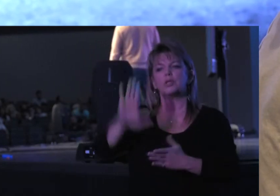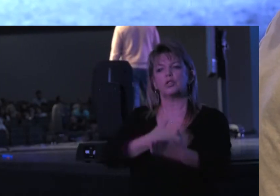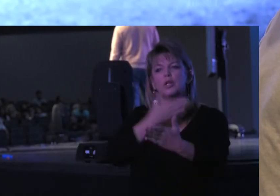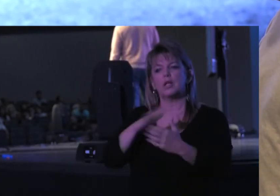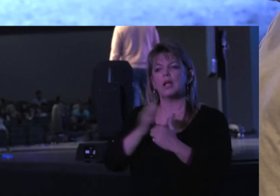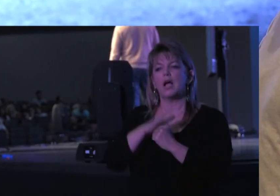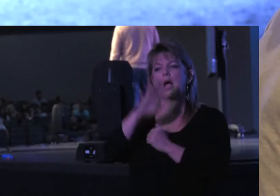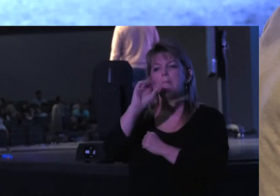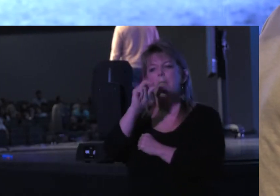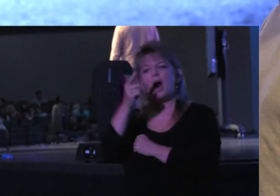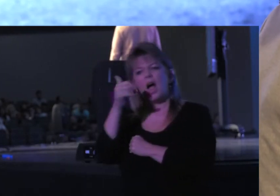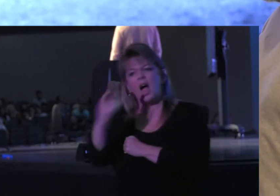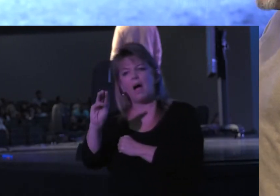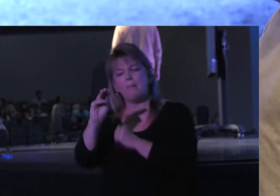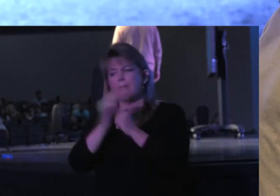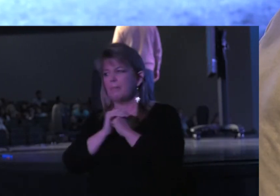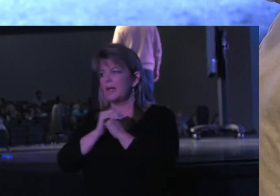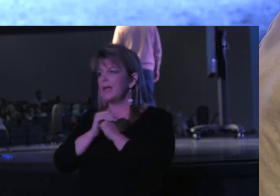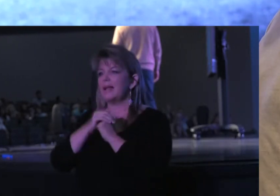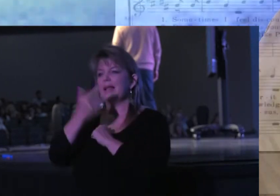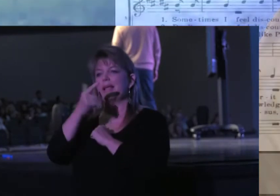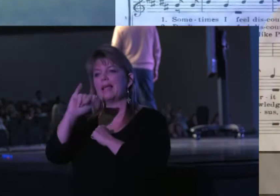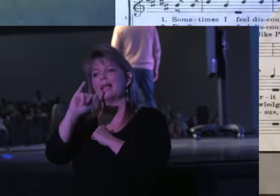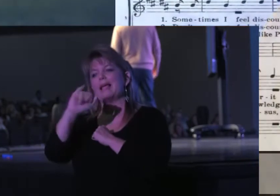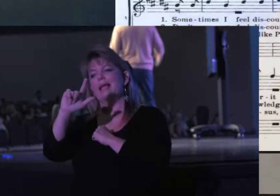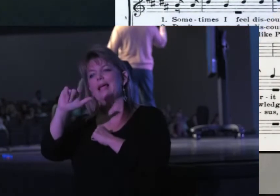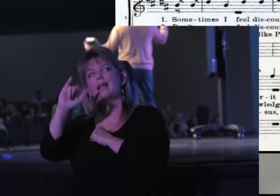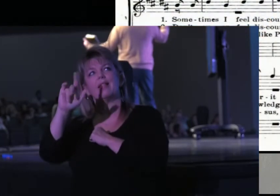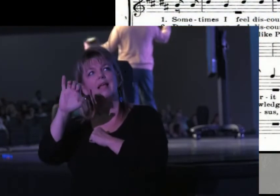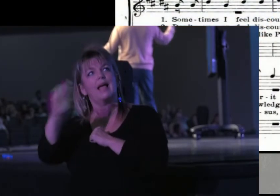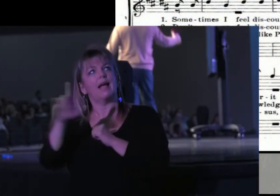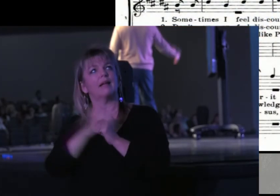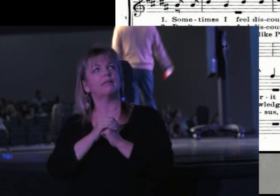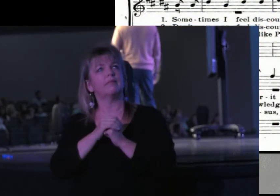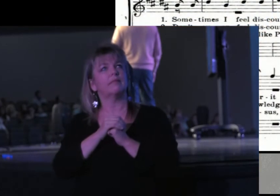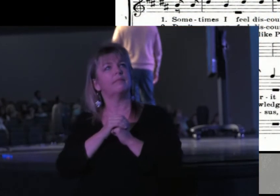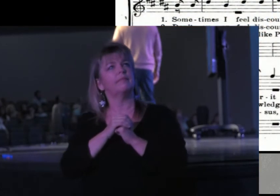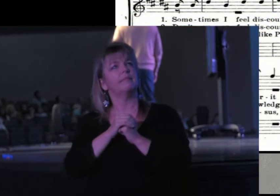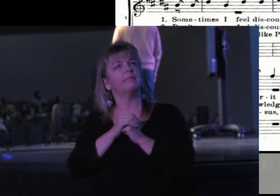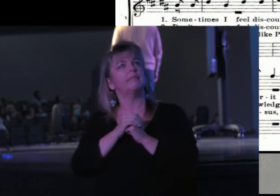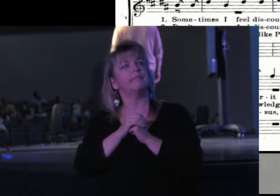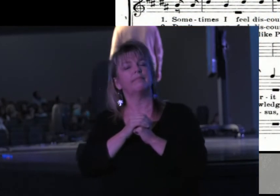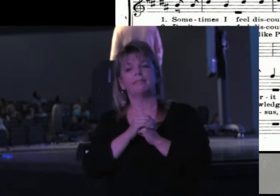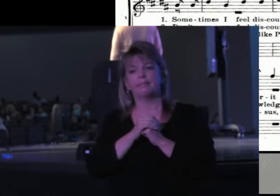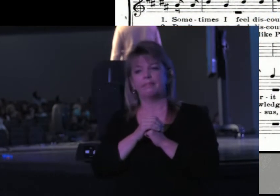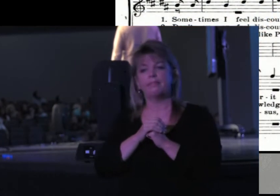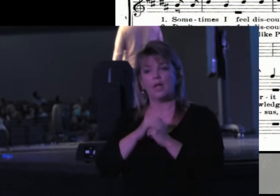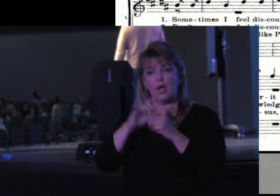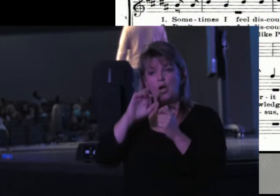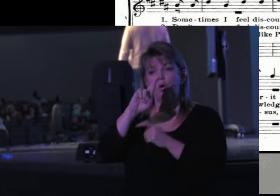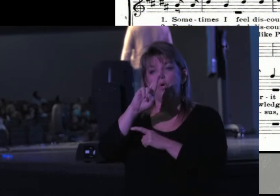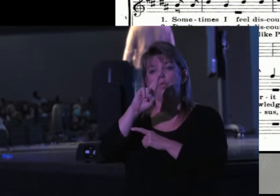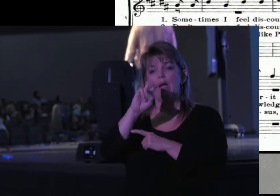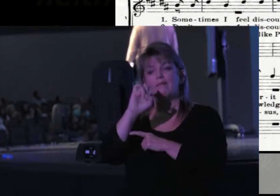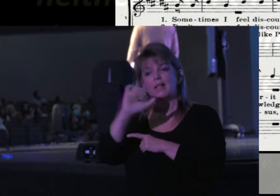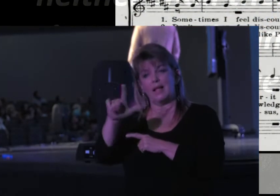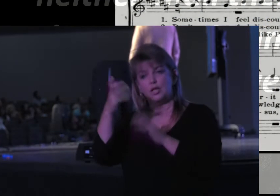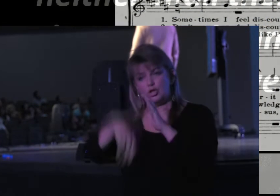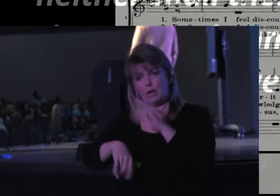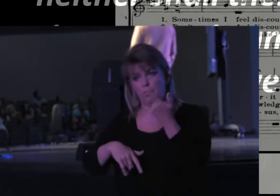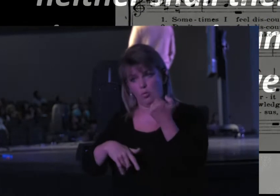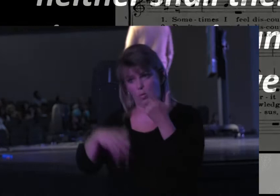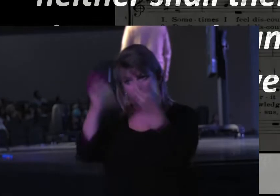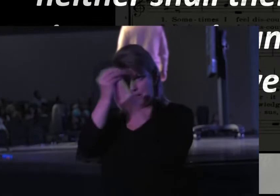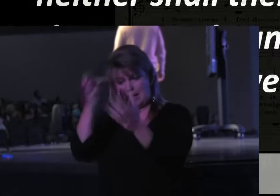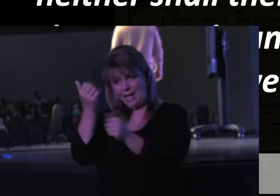balm in Gilead. Yes, there is, because I got great news. Revelation chapter 21 tells us